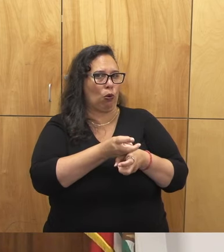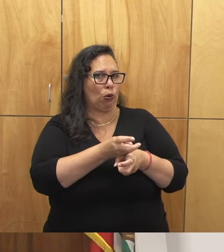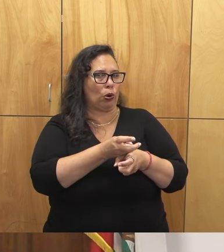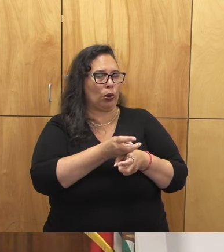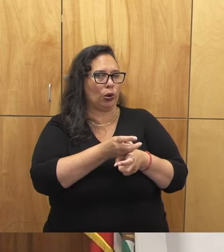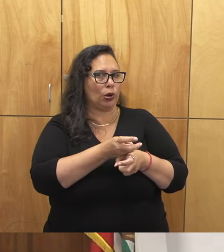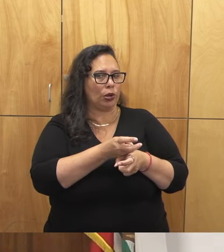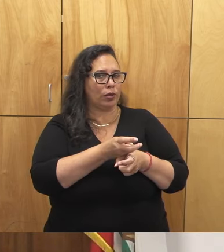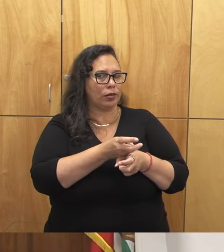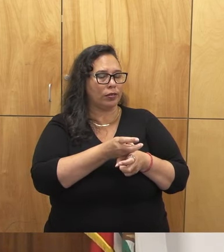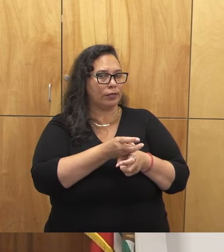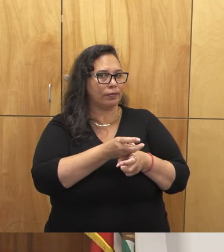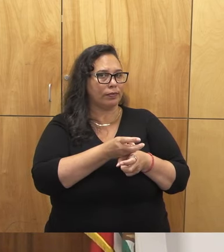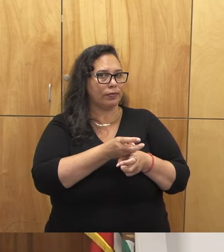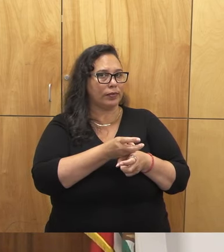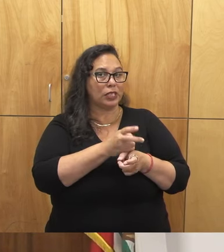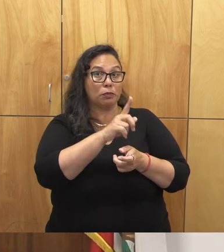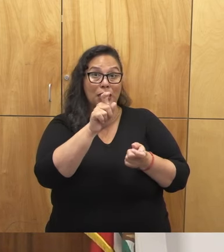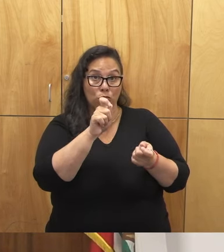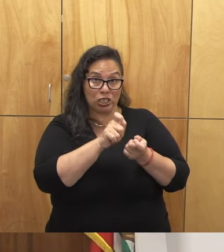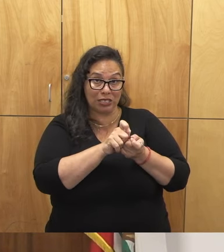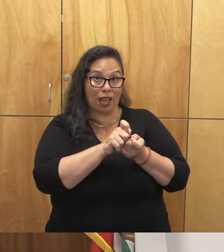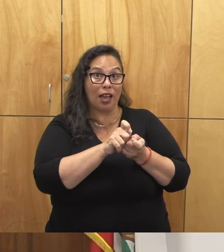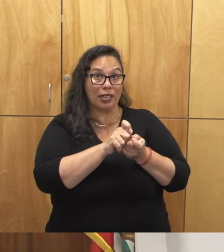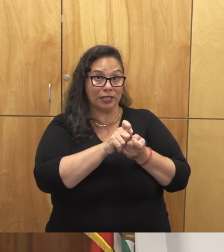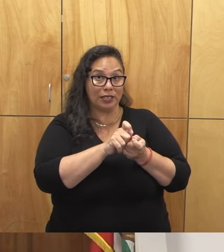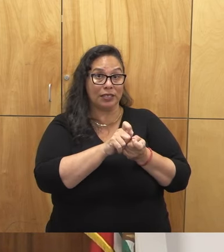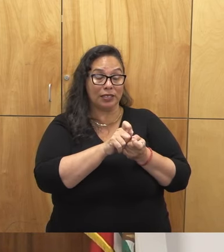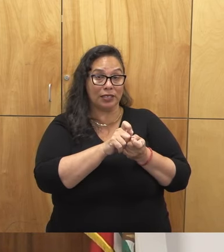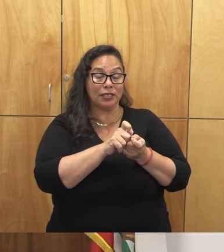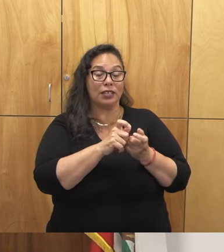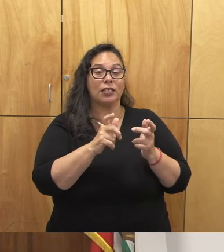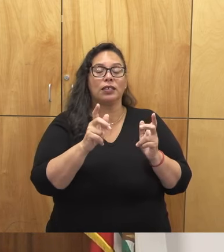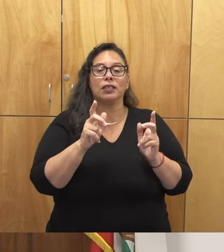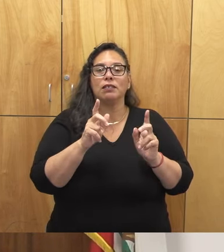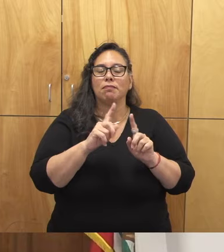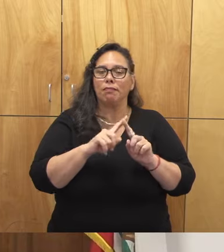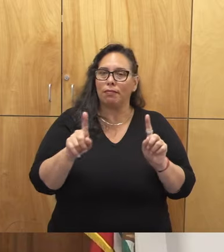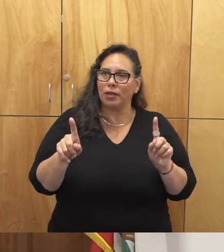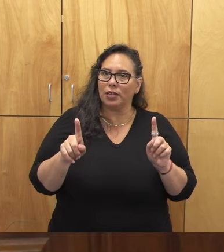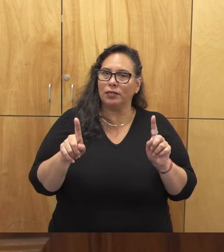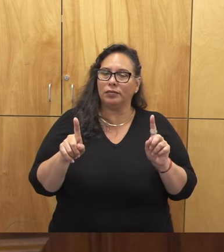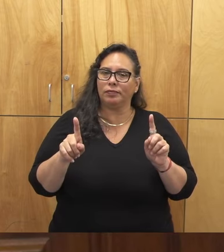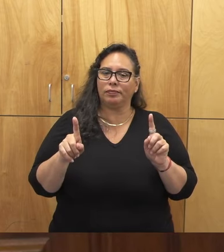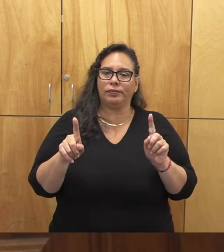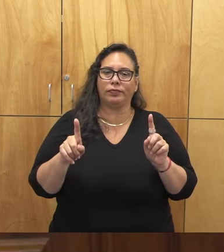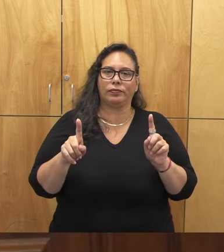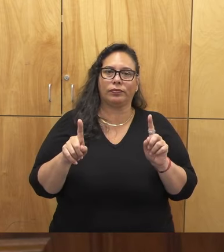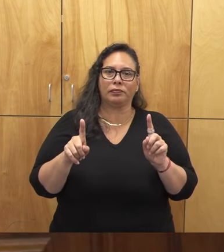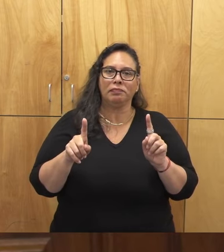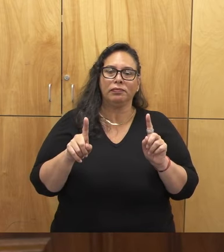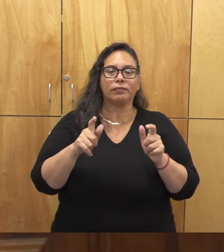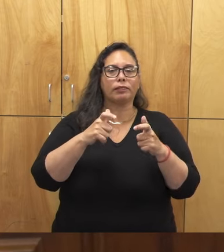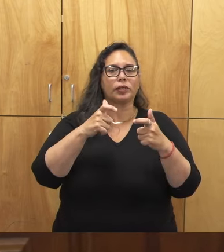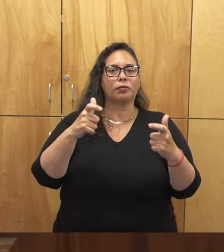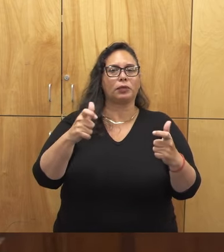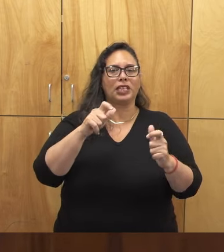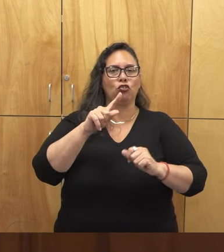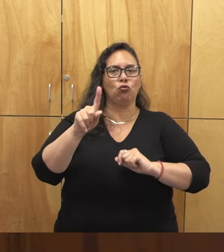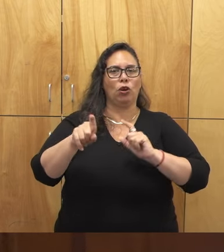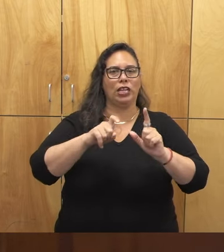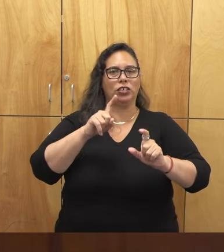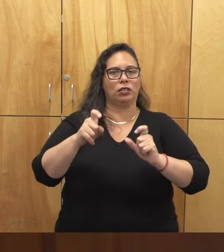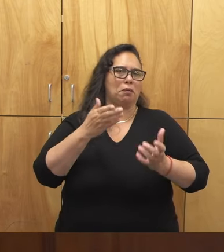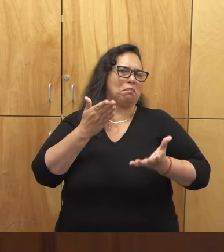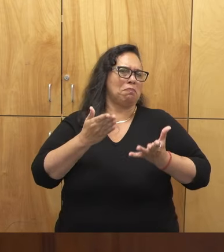to be precise in our unduplicated student count, but I guess the big question, And it may